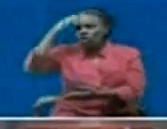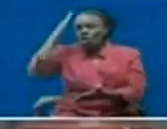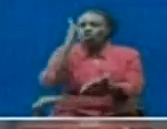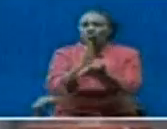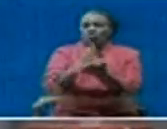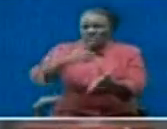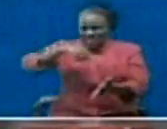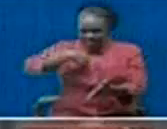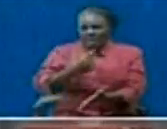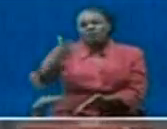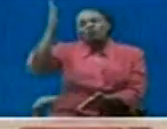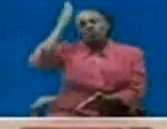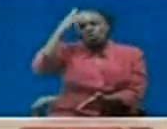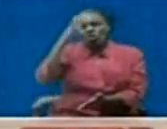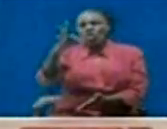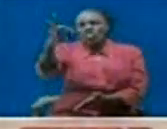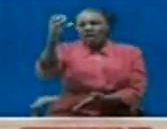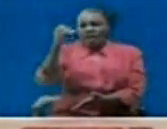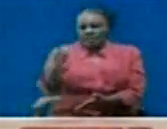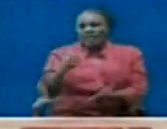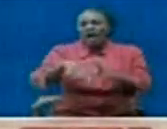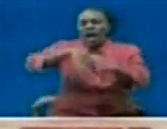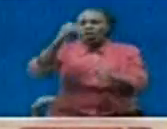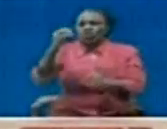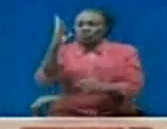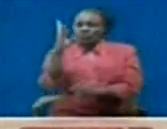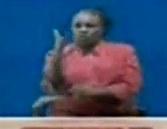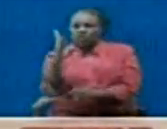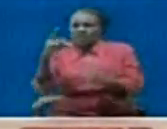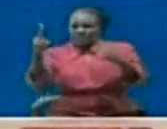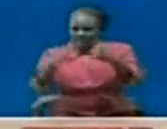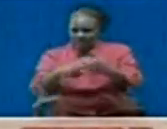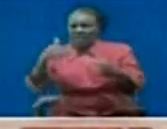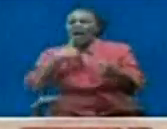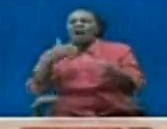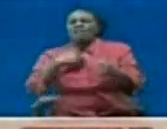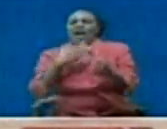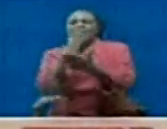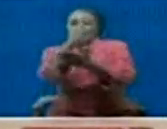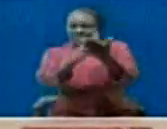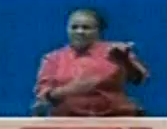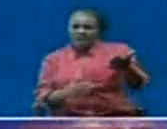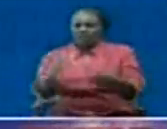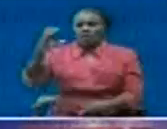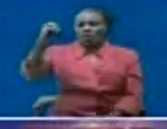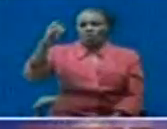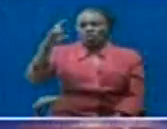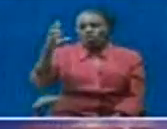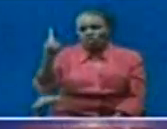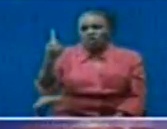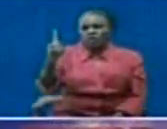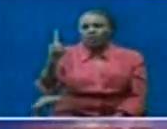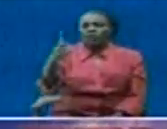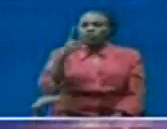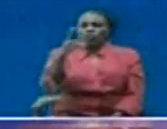CORD, I know, we're going to get at least 30 of the 47 counties on our side. Those are the issues. Hold that thought because we'll talk about Article 257